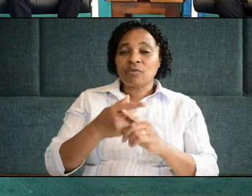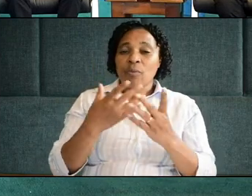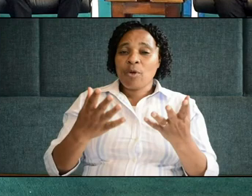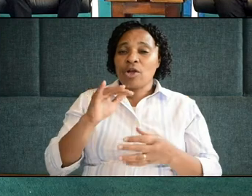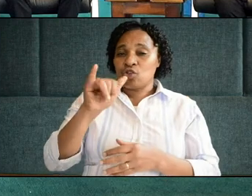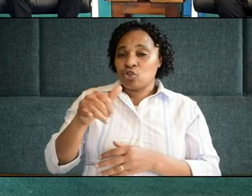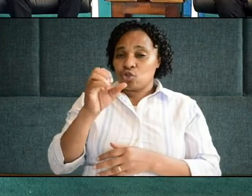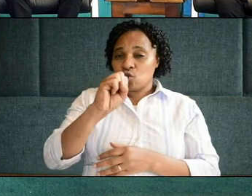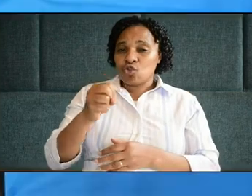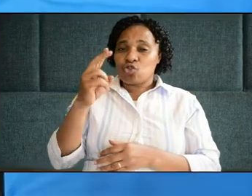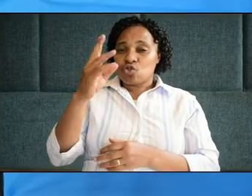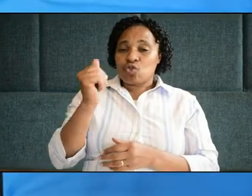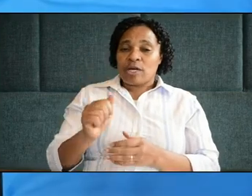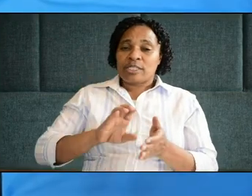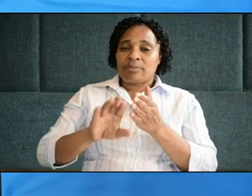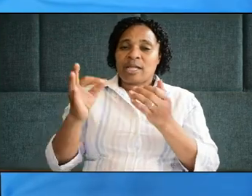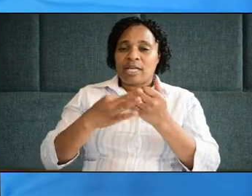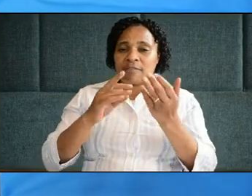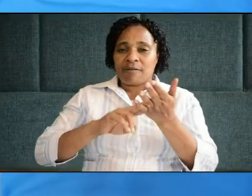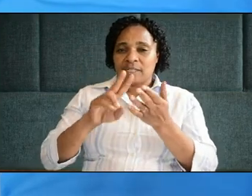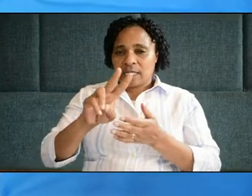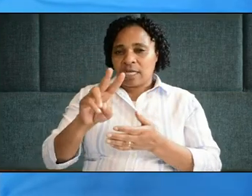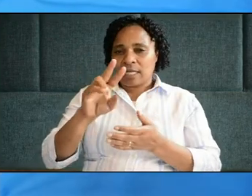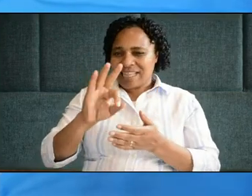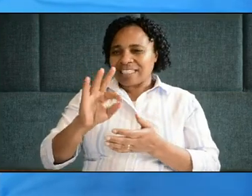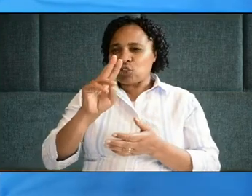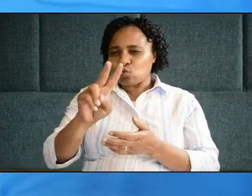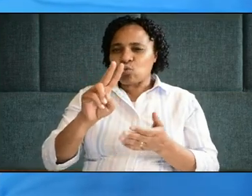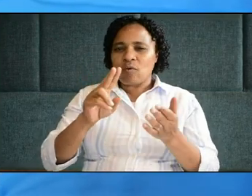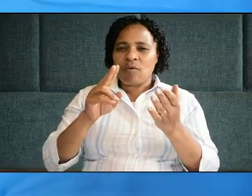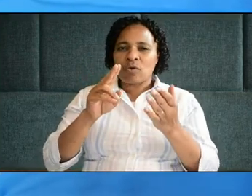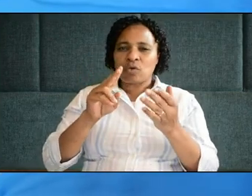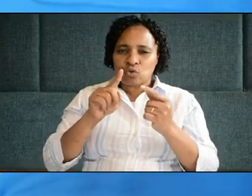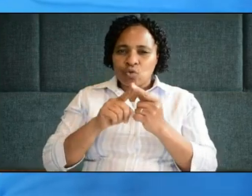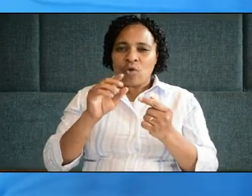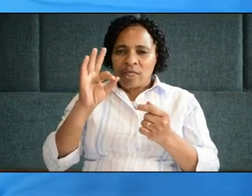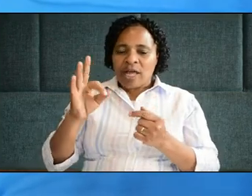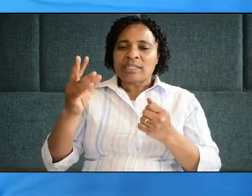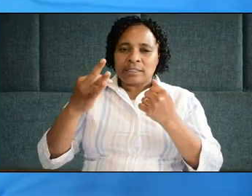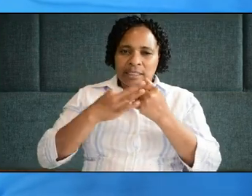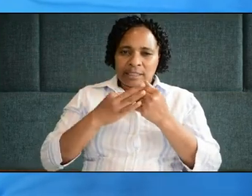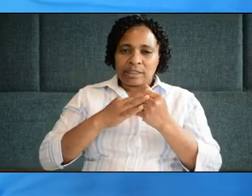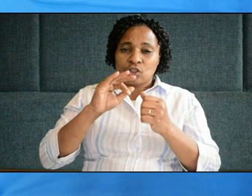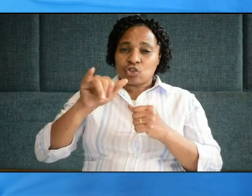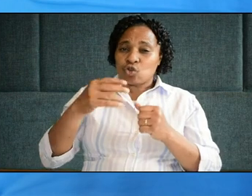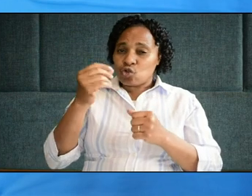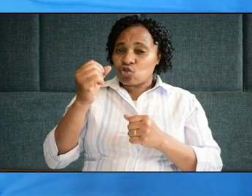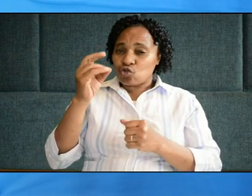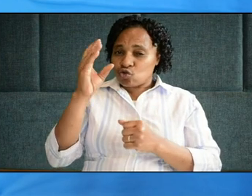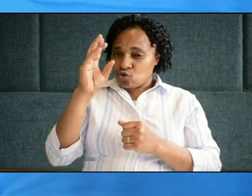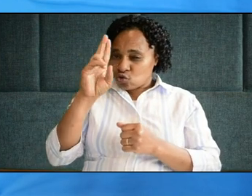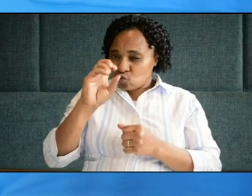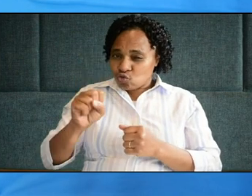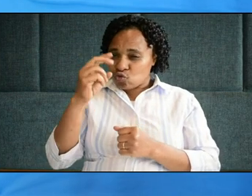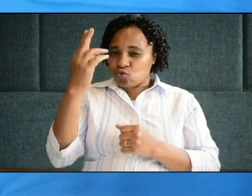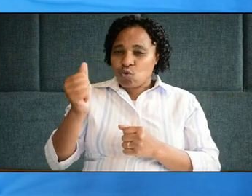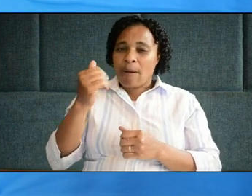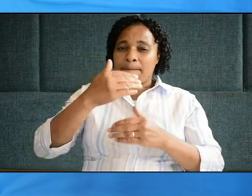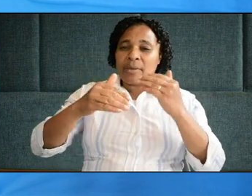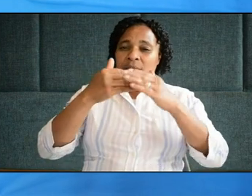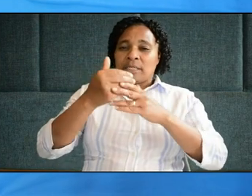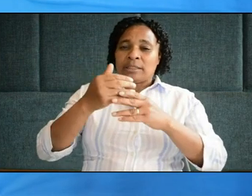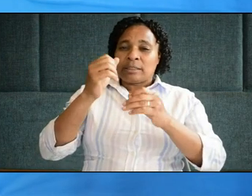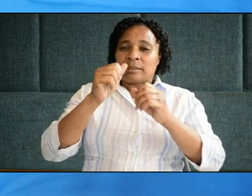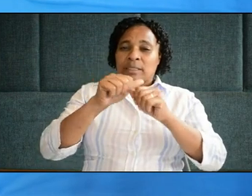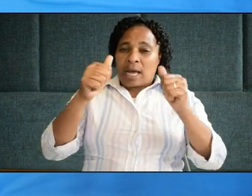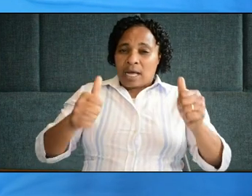chapter 8, verse 30 to 35, which says, "Then Joshua builds on Mount Ebal an altar to the Lord God of Israel,